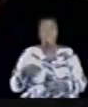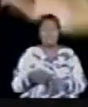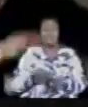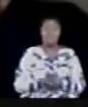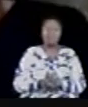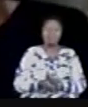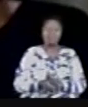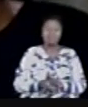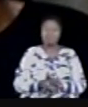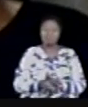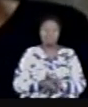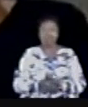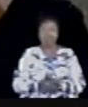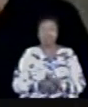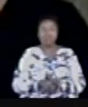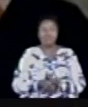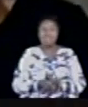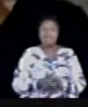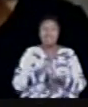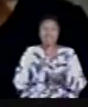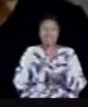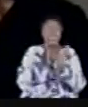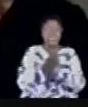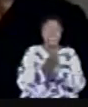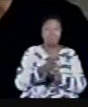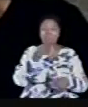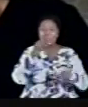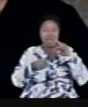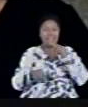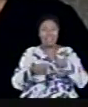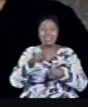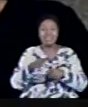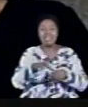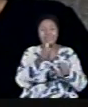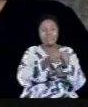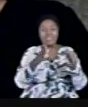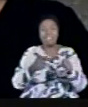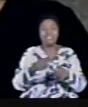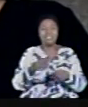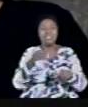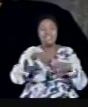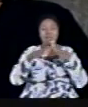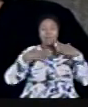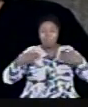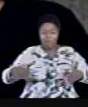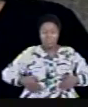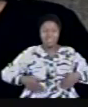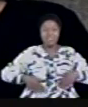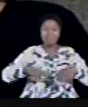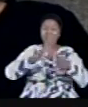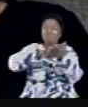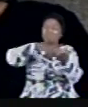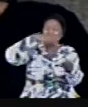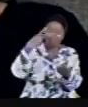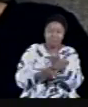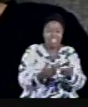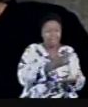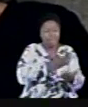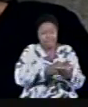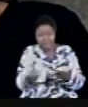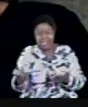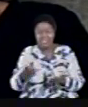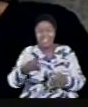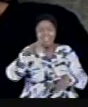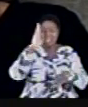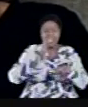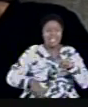moving. Paralyzed, everything about me collapsed. My whole system collapsed. I cannot eat, nothing I